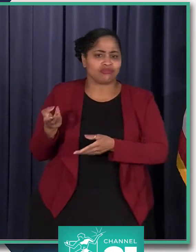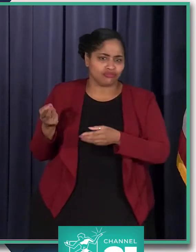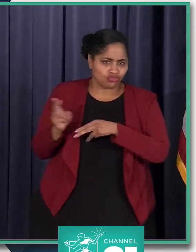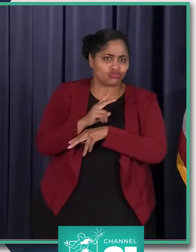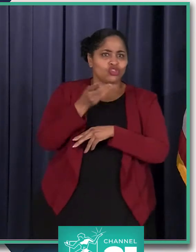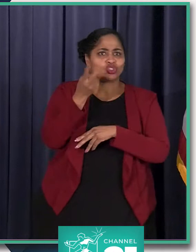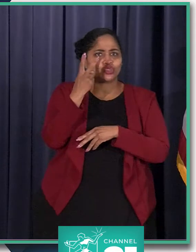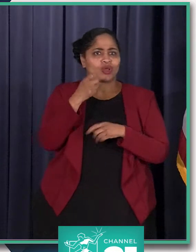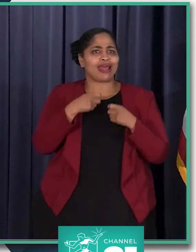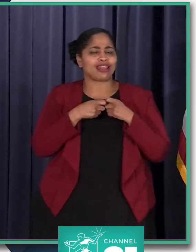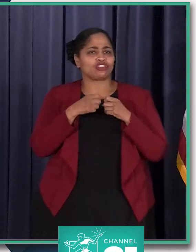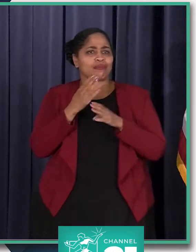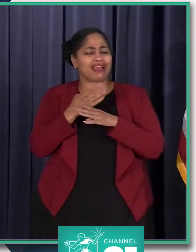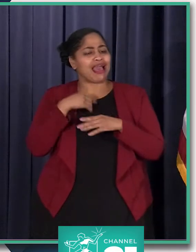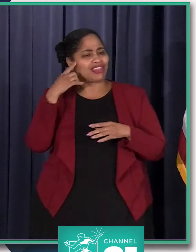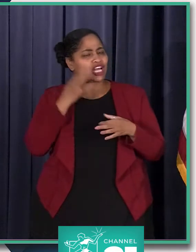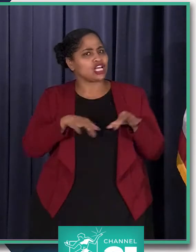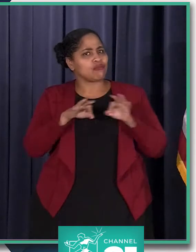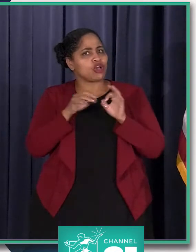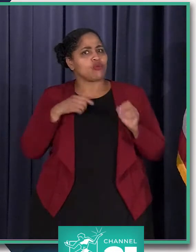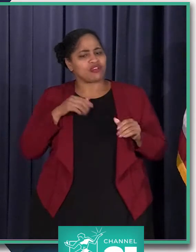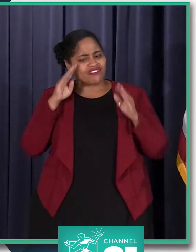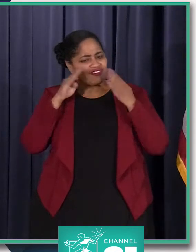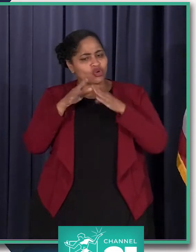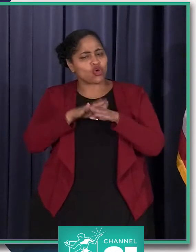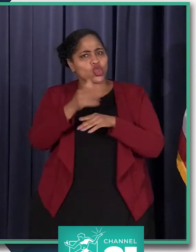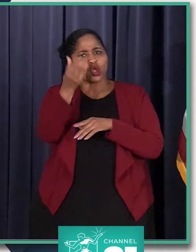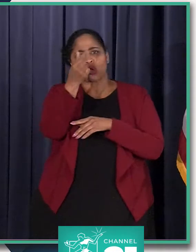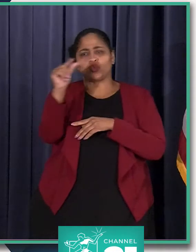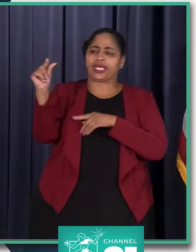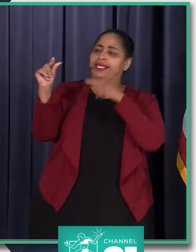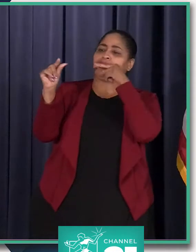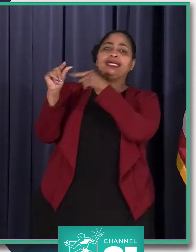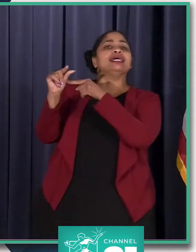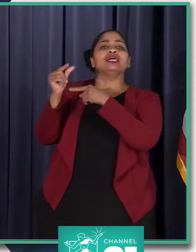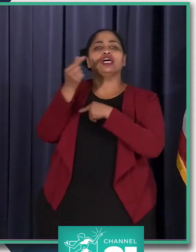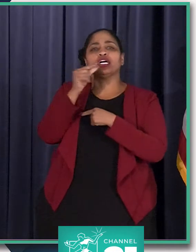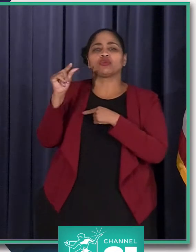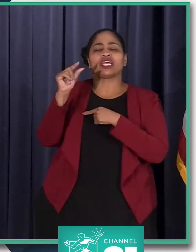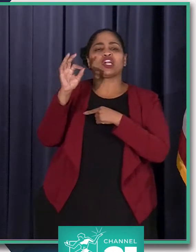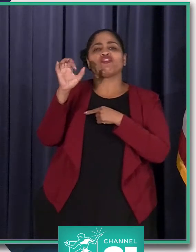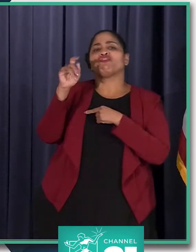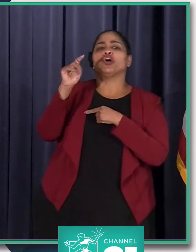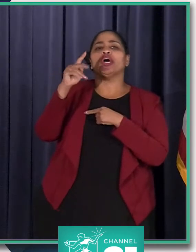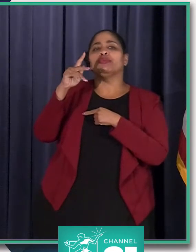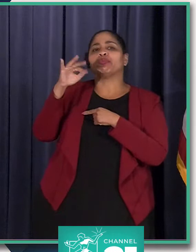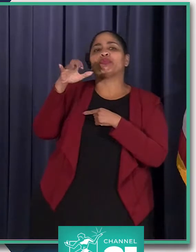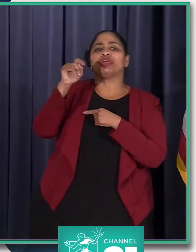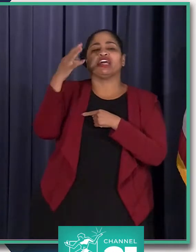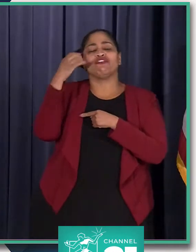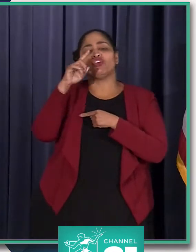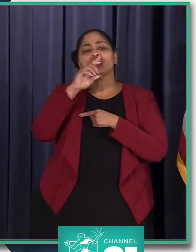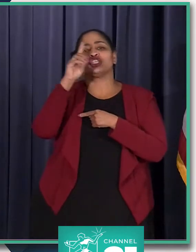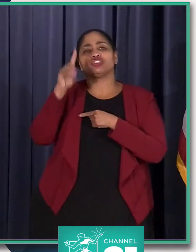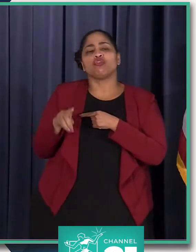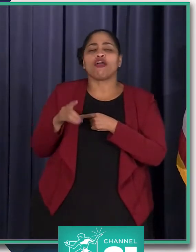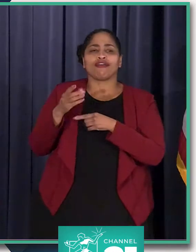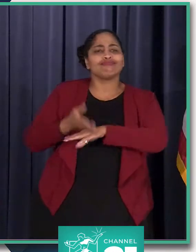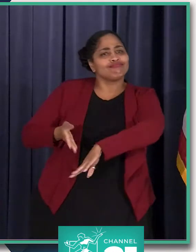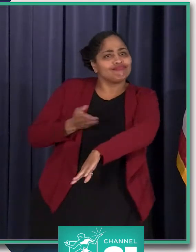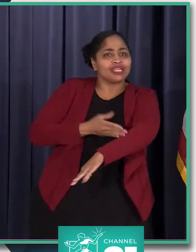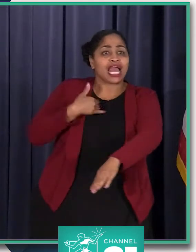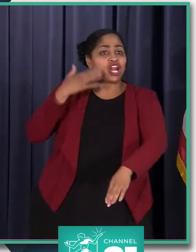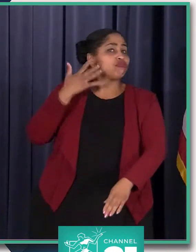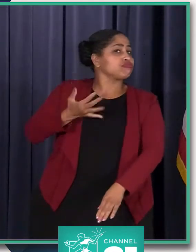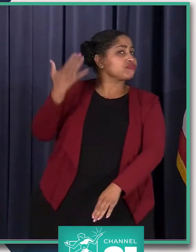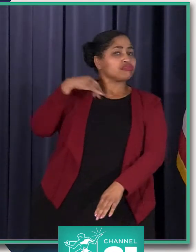important that we focus on the green print, the green footprint of Detroit. I know it hasn't been a focus